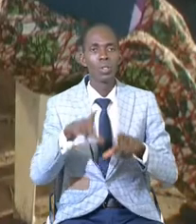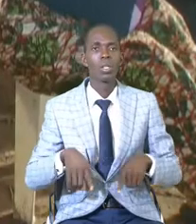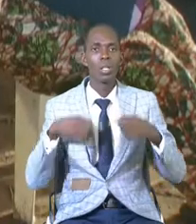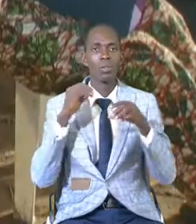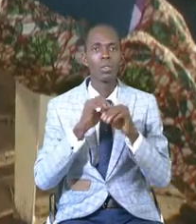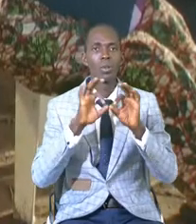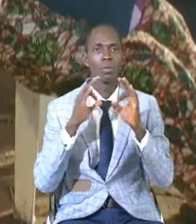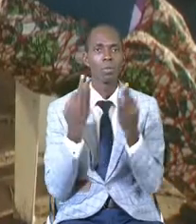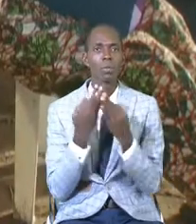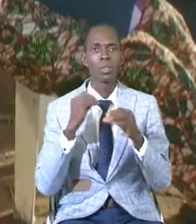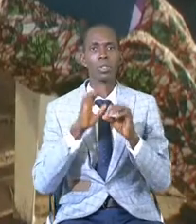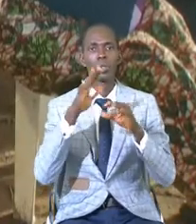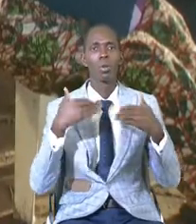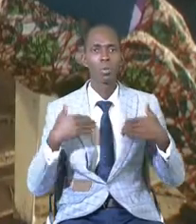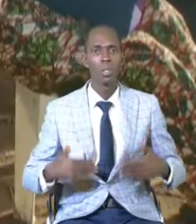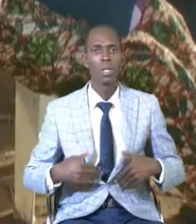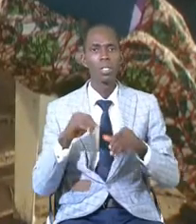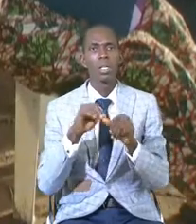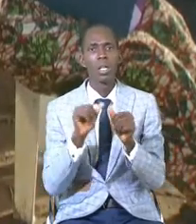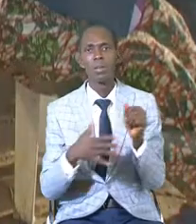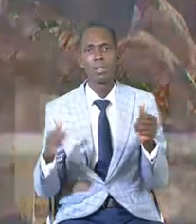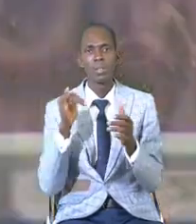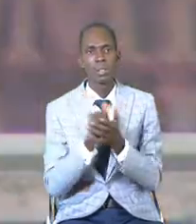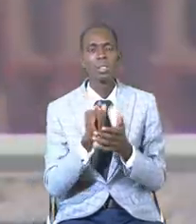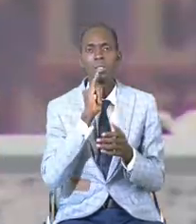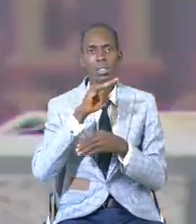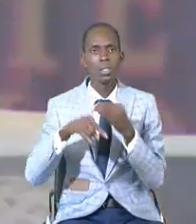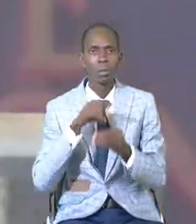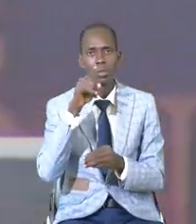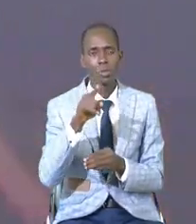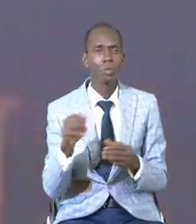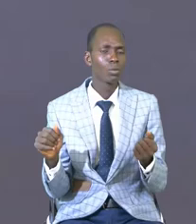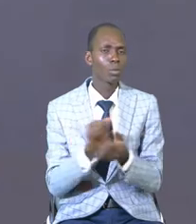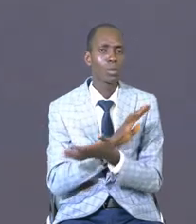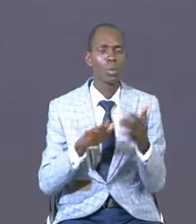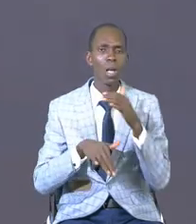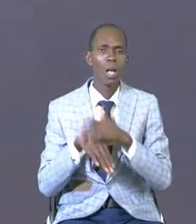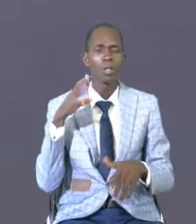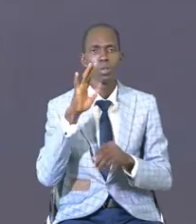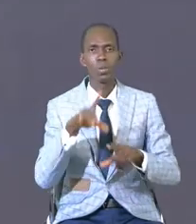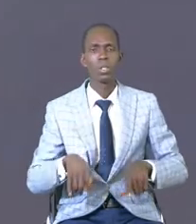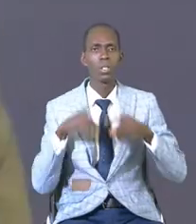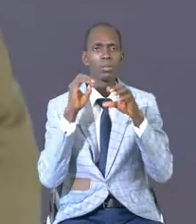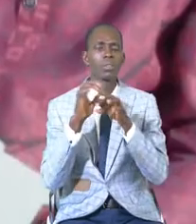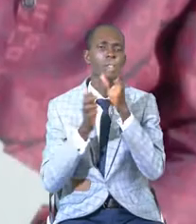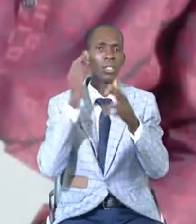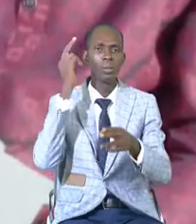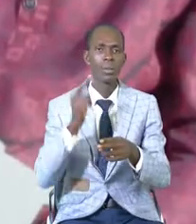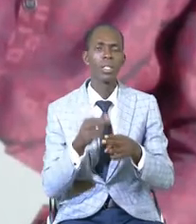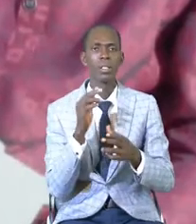body, and in everything that concerns you. Destroyed out of your life in Jesus'